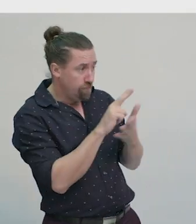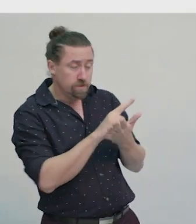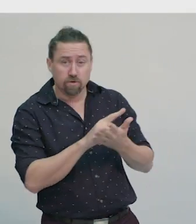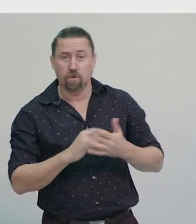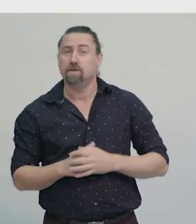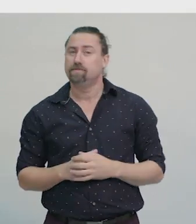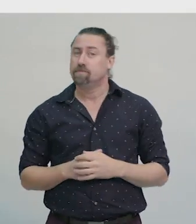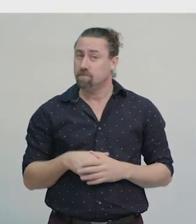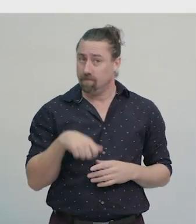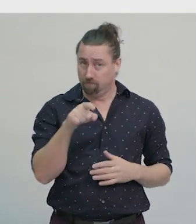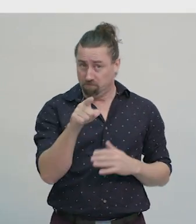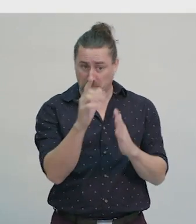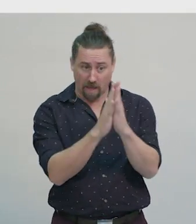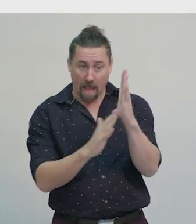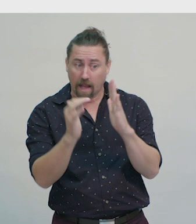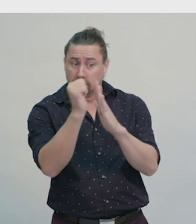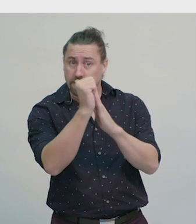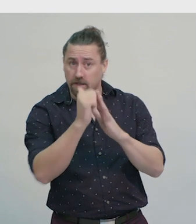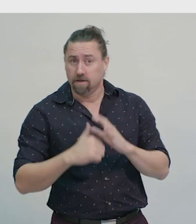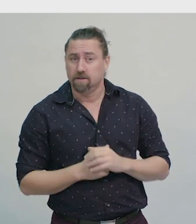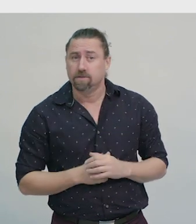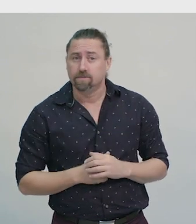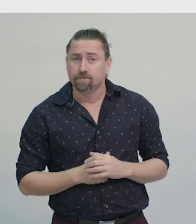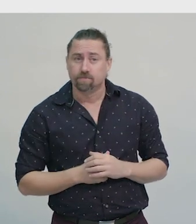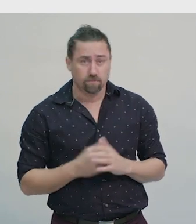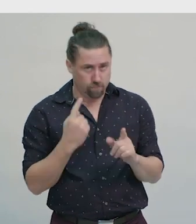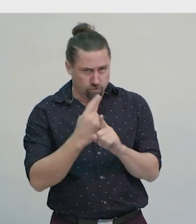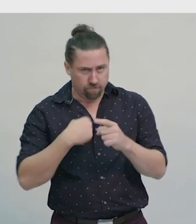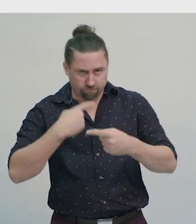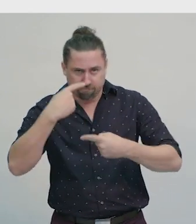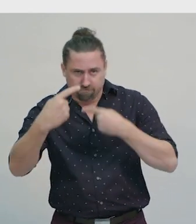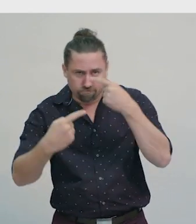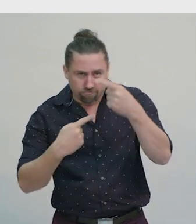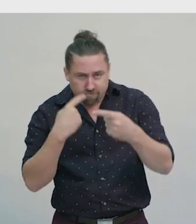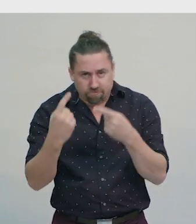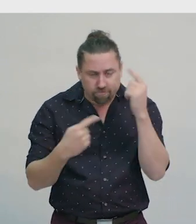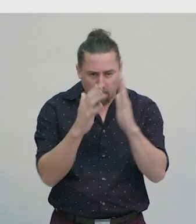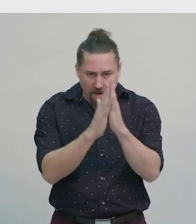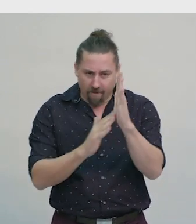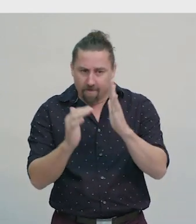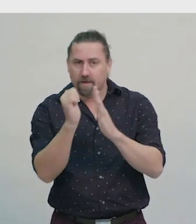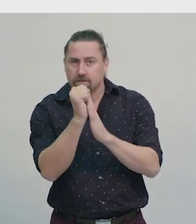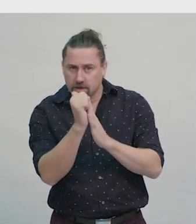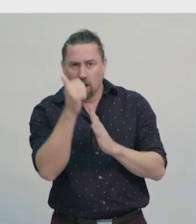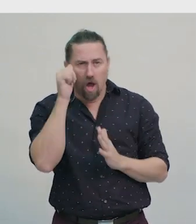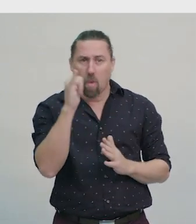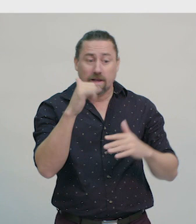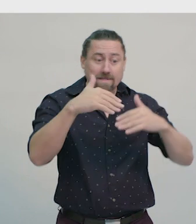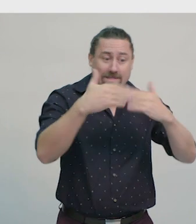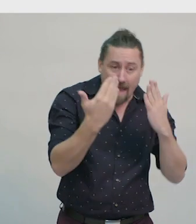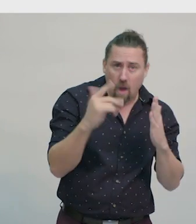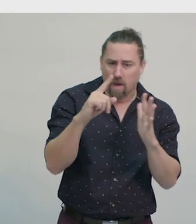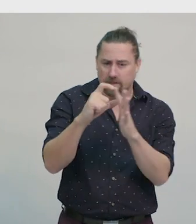a calendar. We're looking at calendars today. Calendars tell us what day and date it